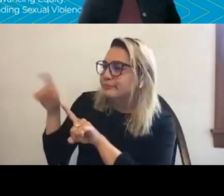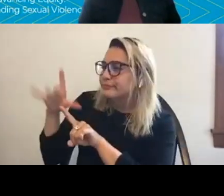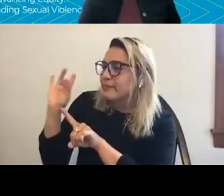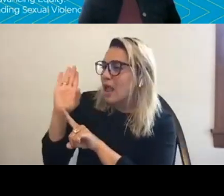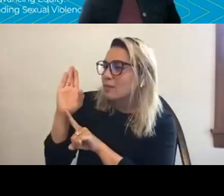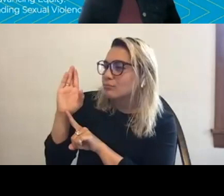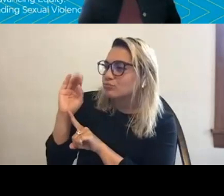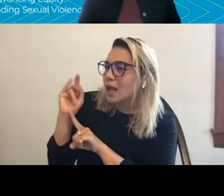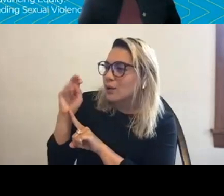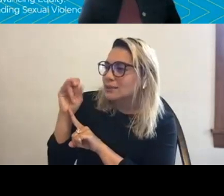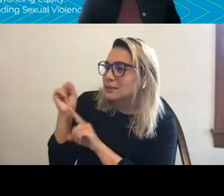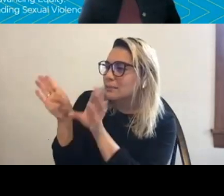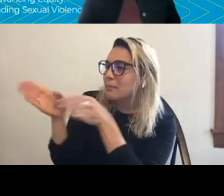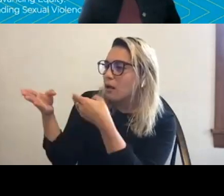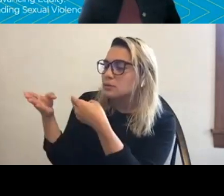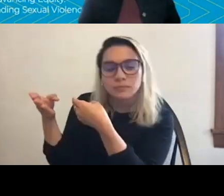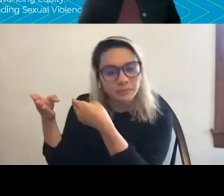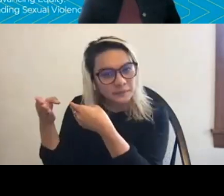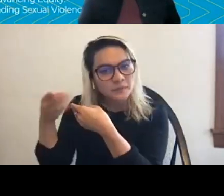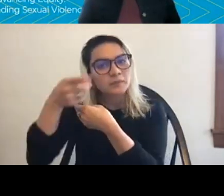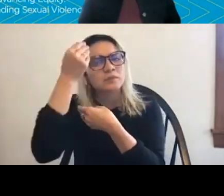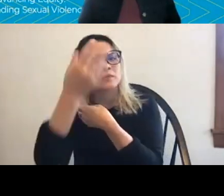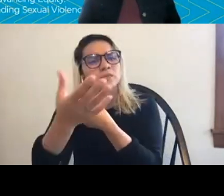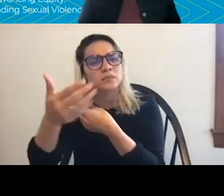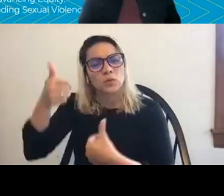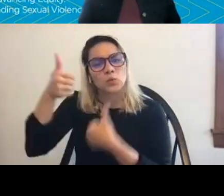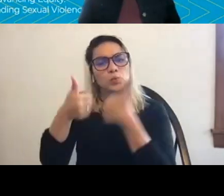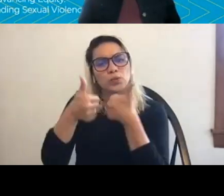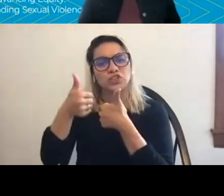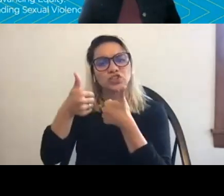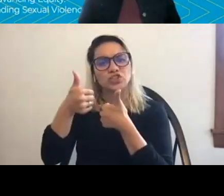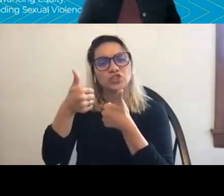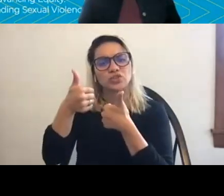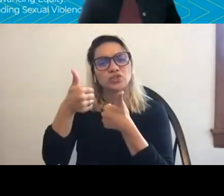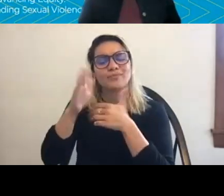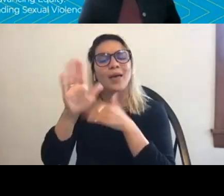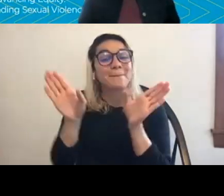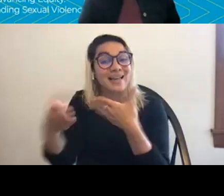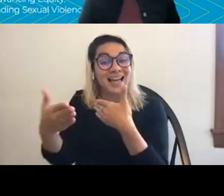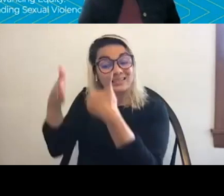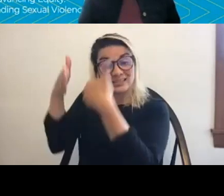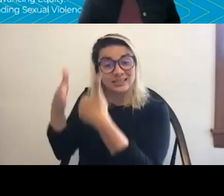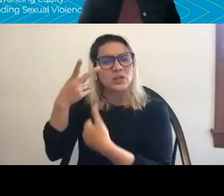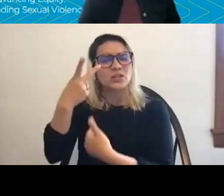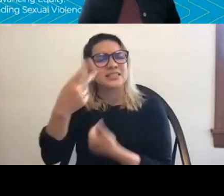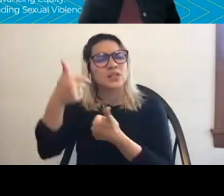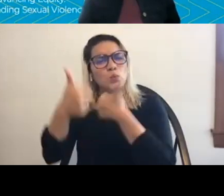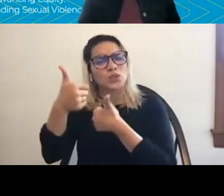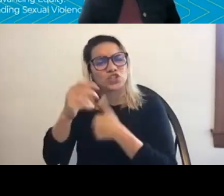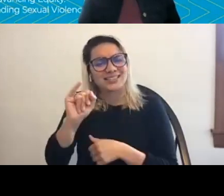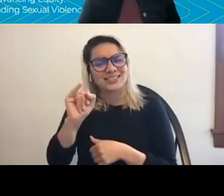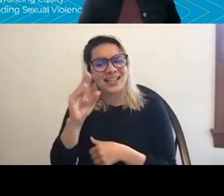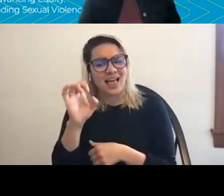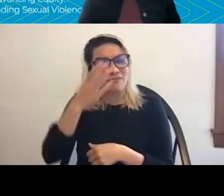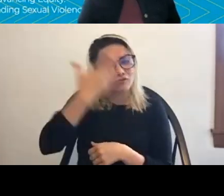know what side of the box is facing out. The front. How do you know it's